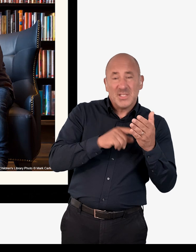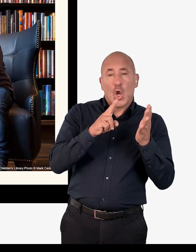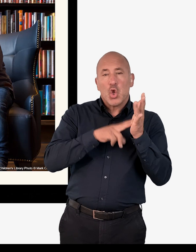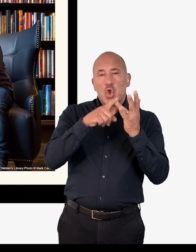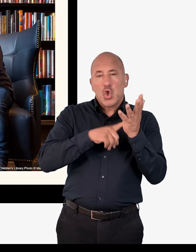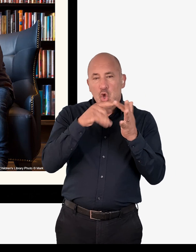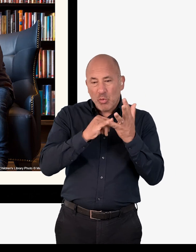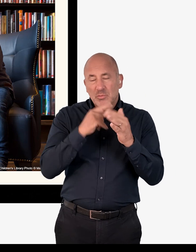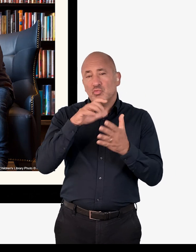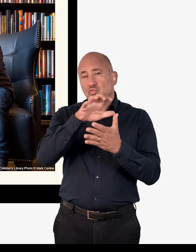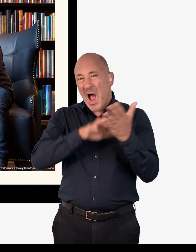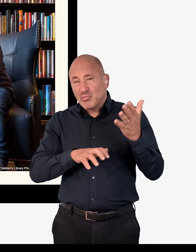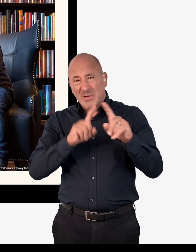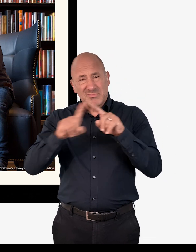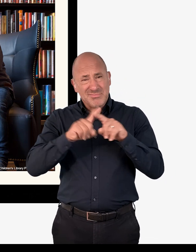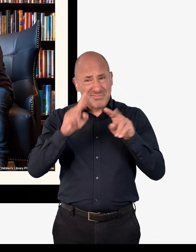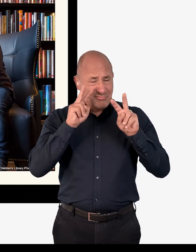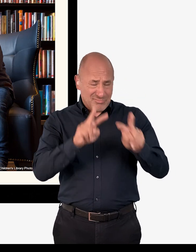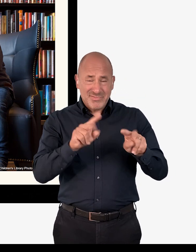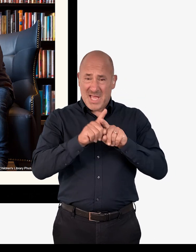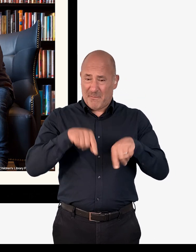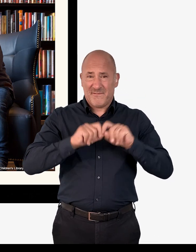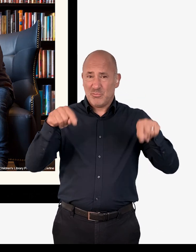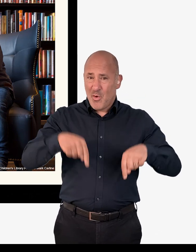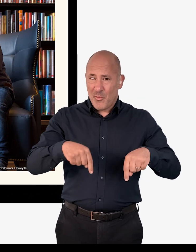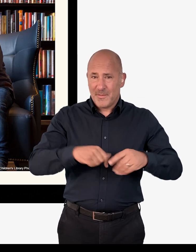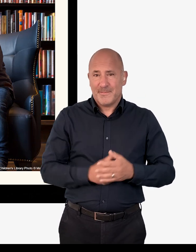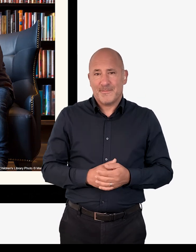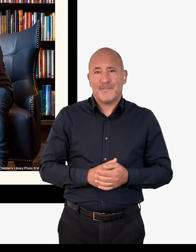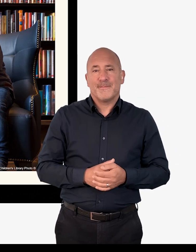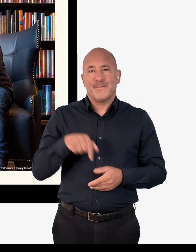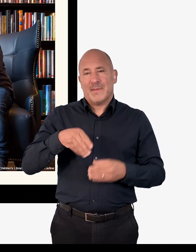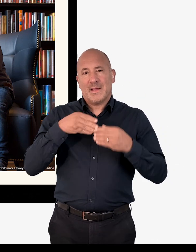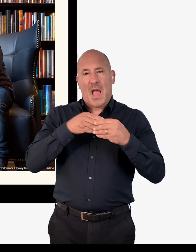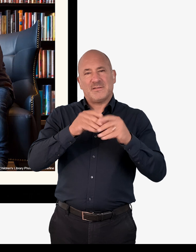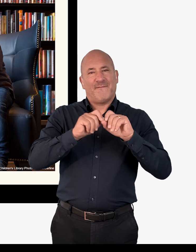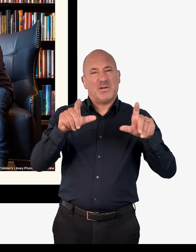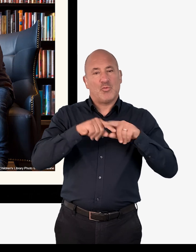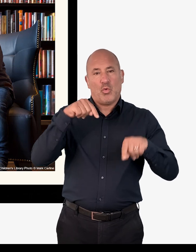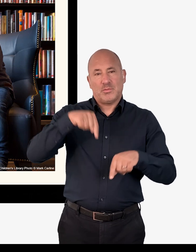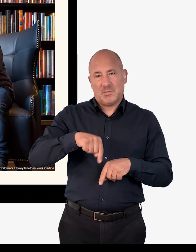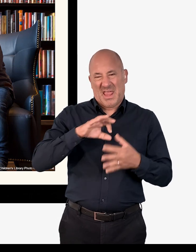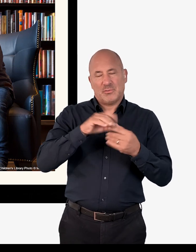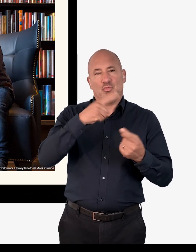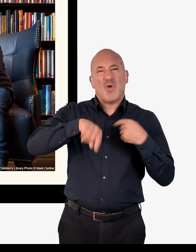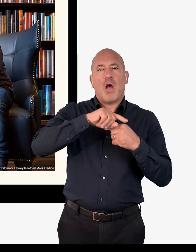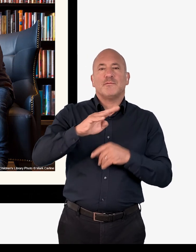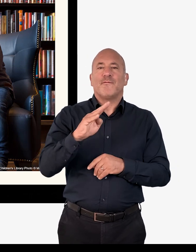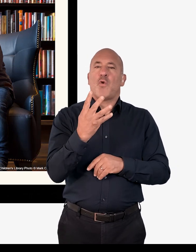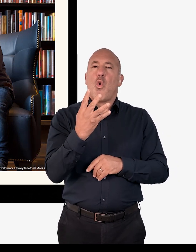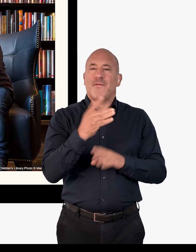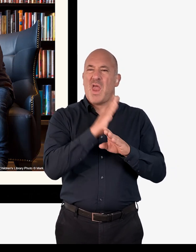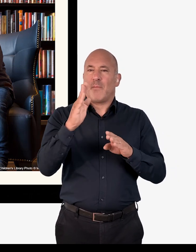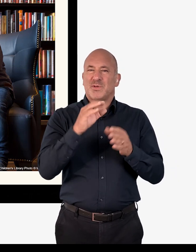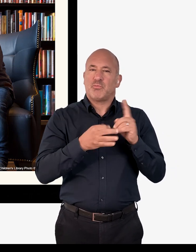transcript on the same webpage as this recording. This is the second of two guidance videos about Round 4